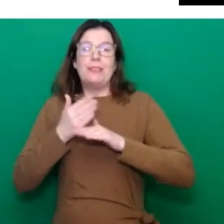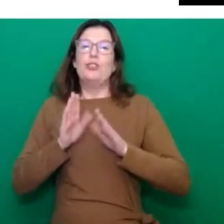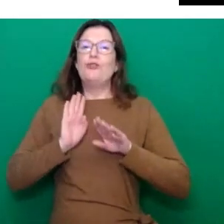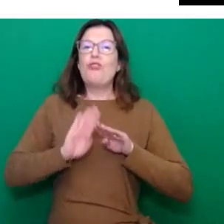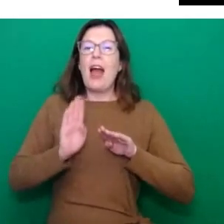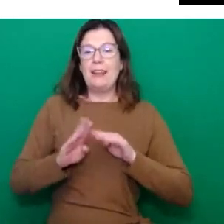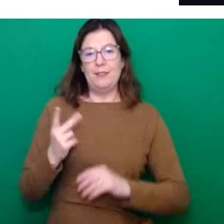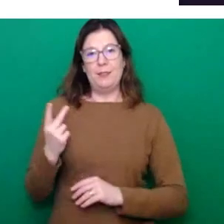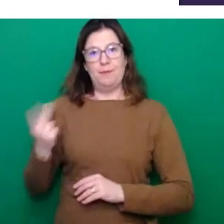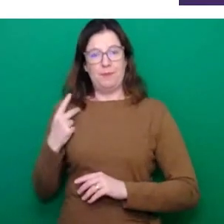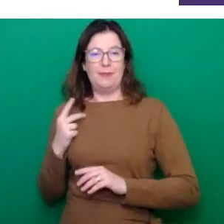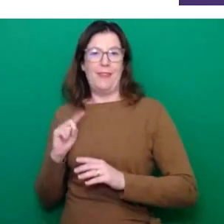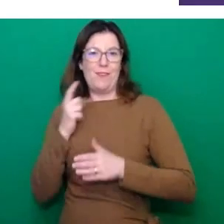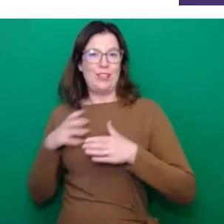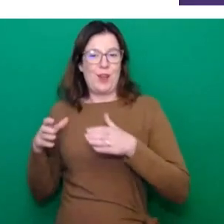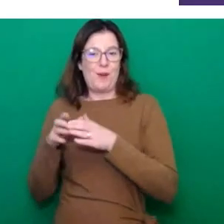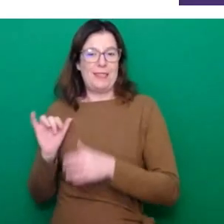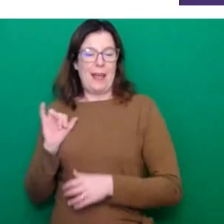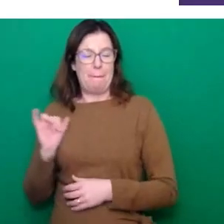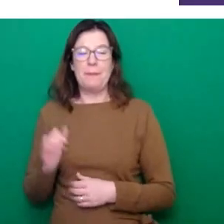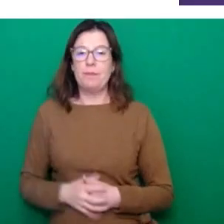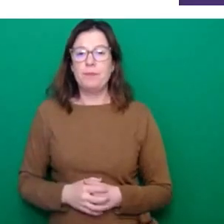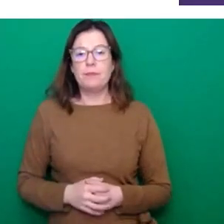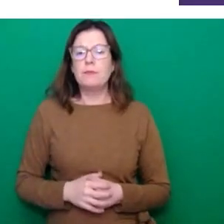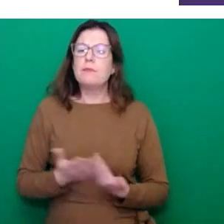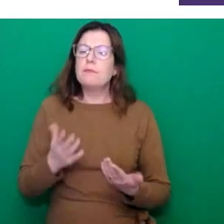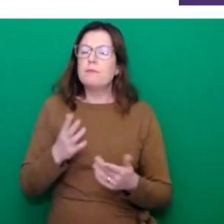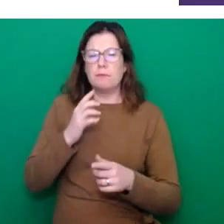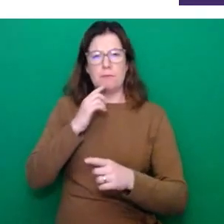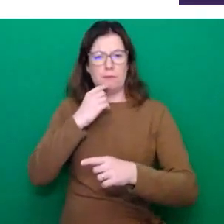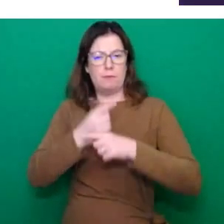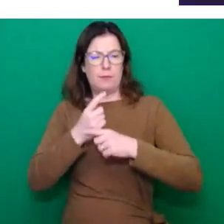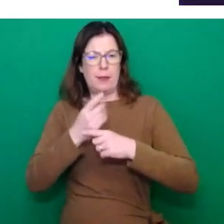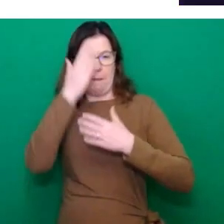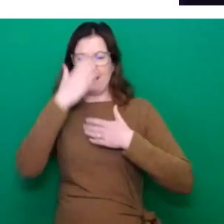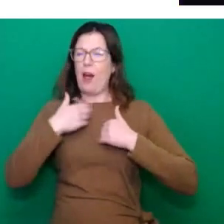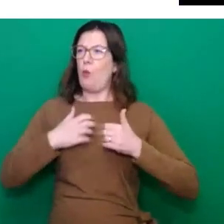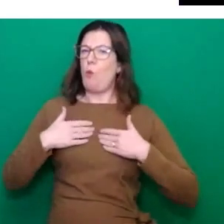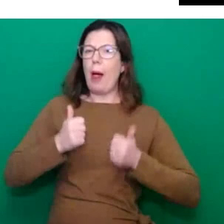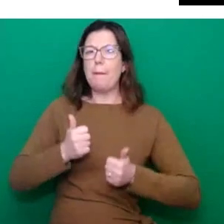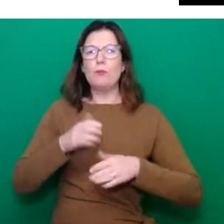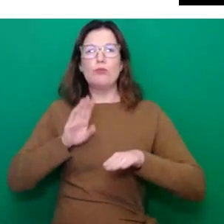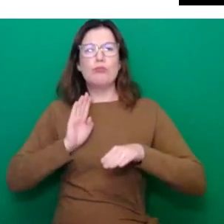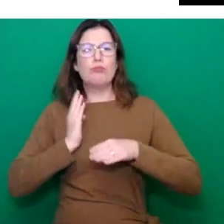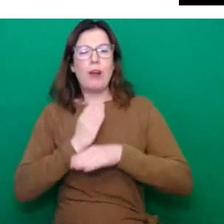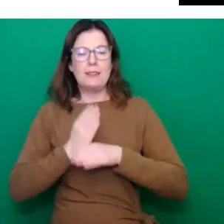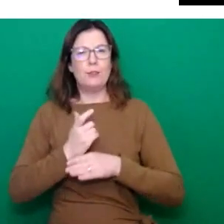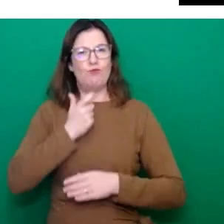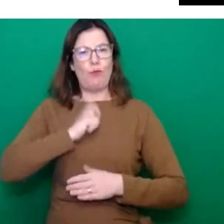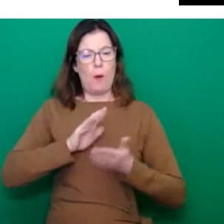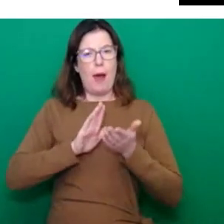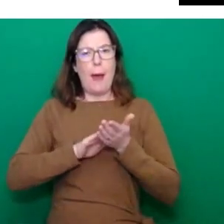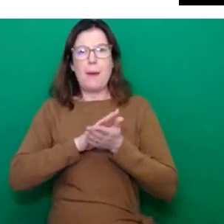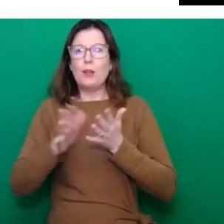are in the same cohort. Today we're going to be talking about the Mental Health and Wellbeing Practitioner role, or the